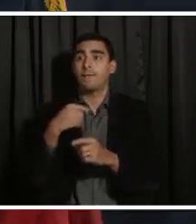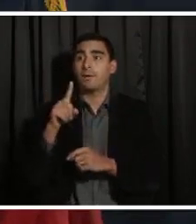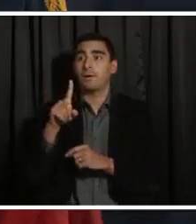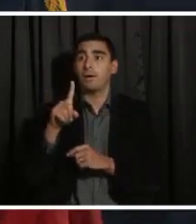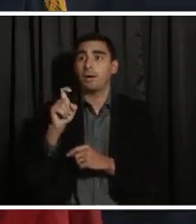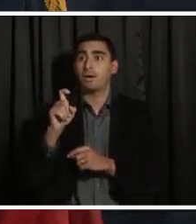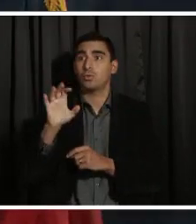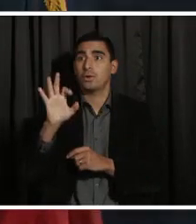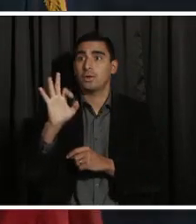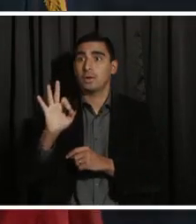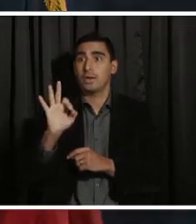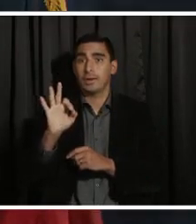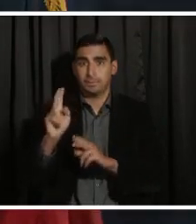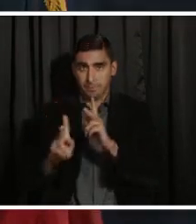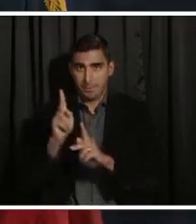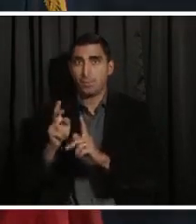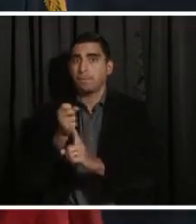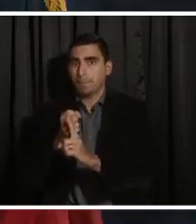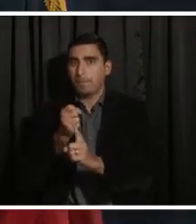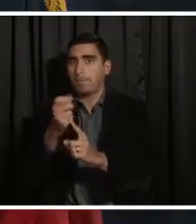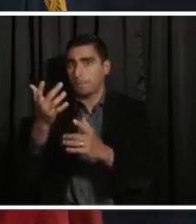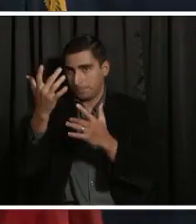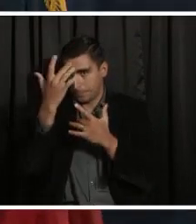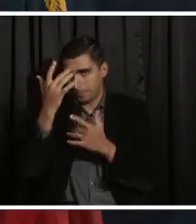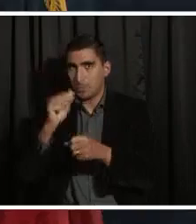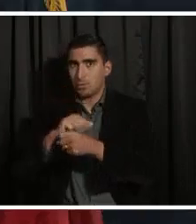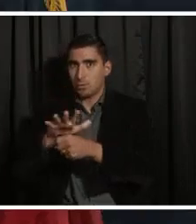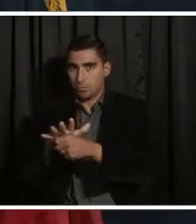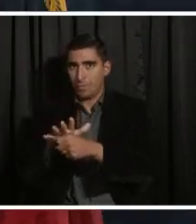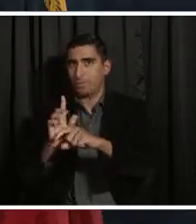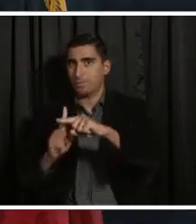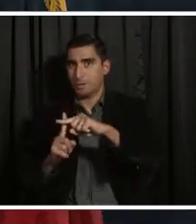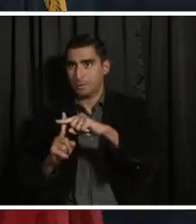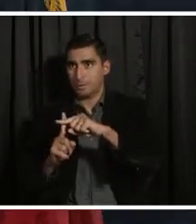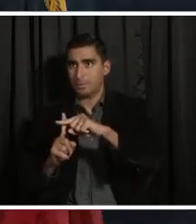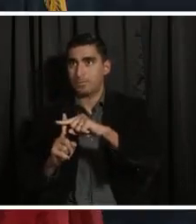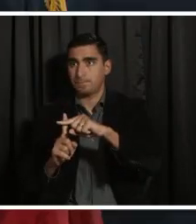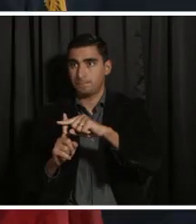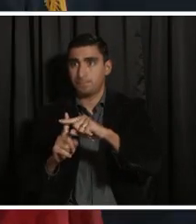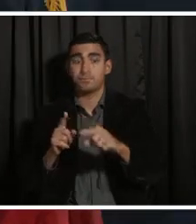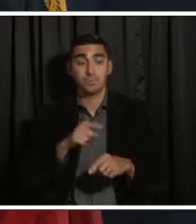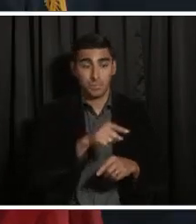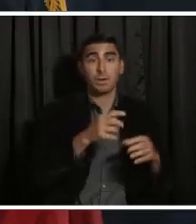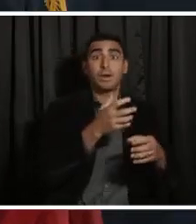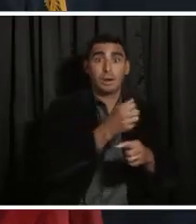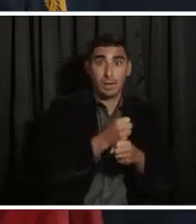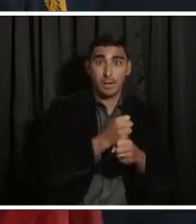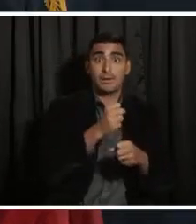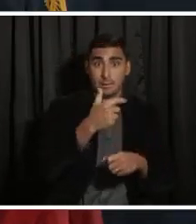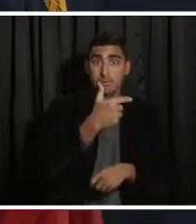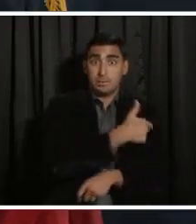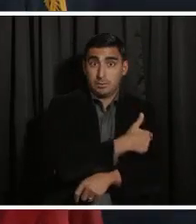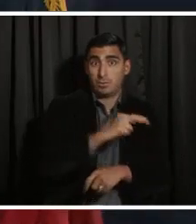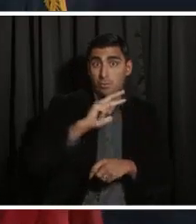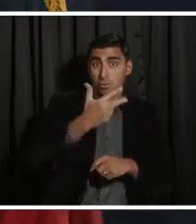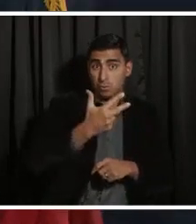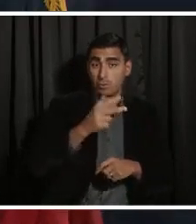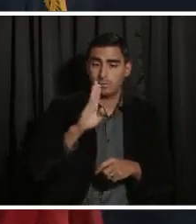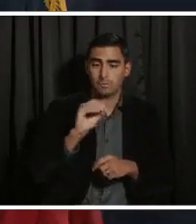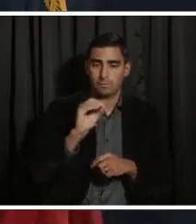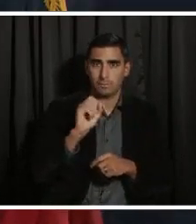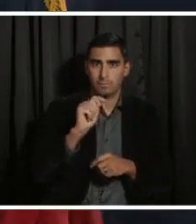got COVID. For the patients that did get the booster, they only